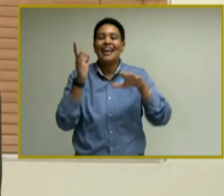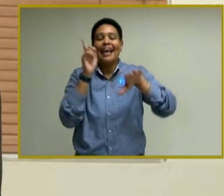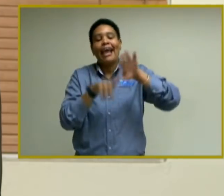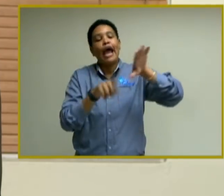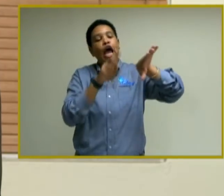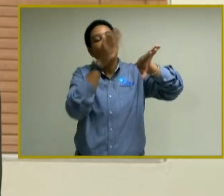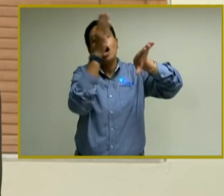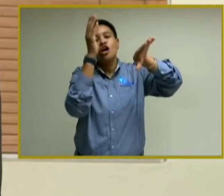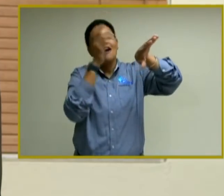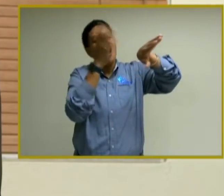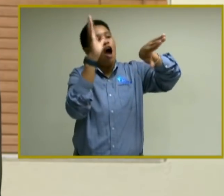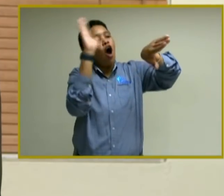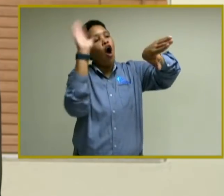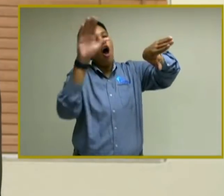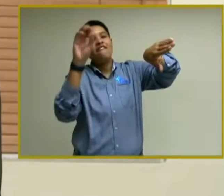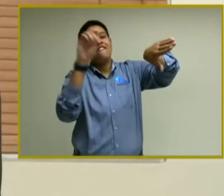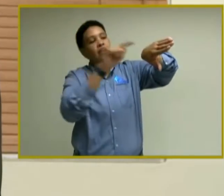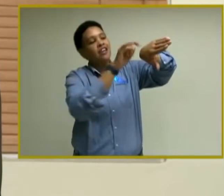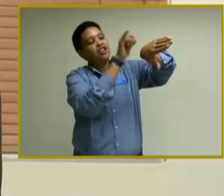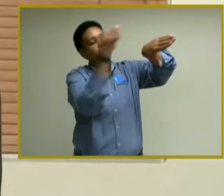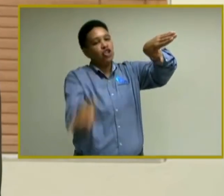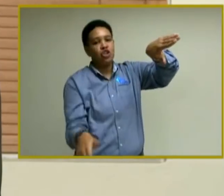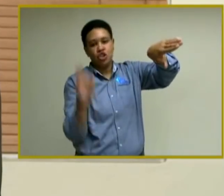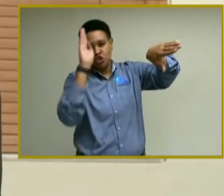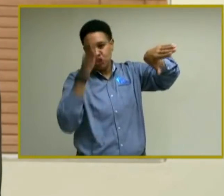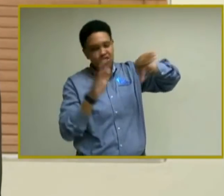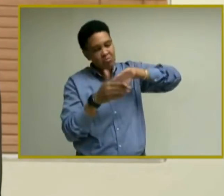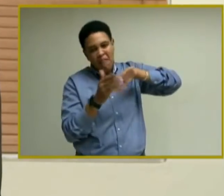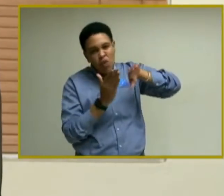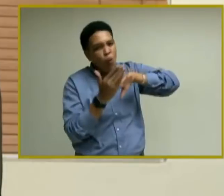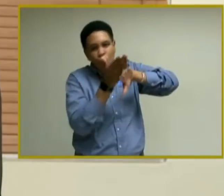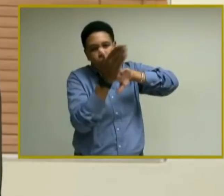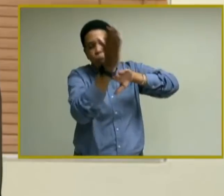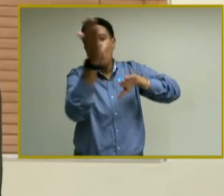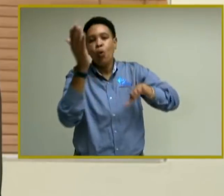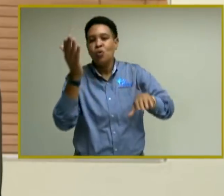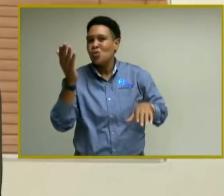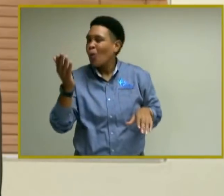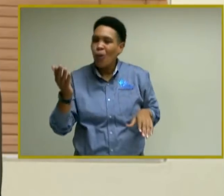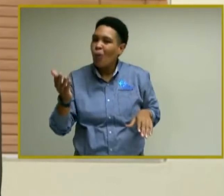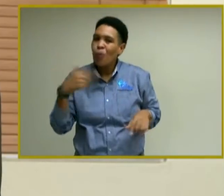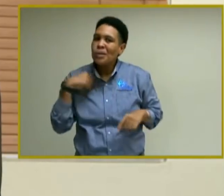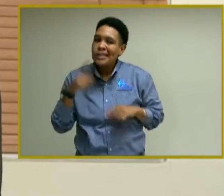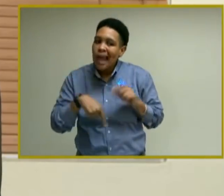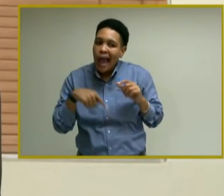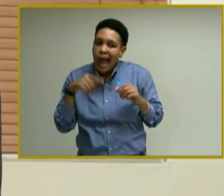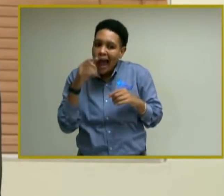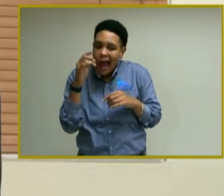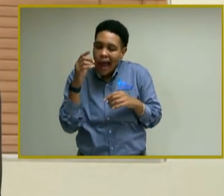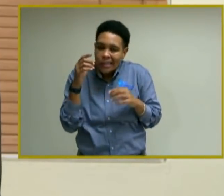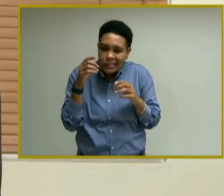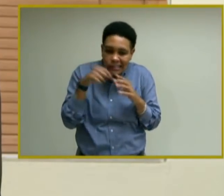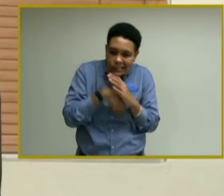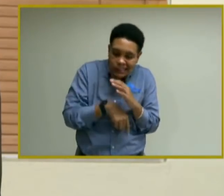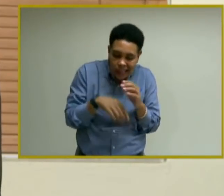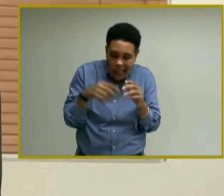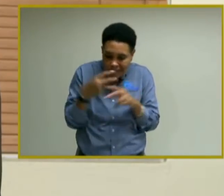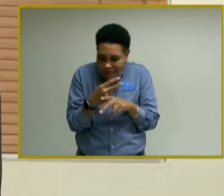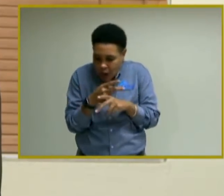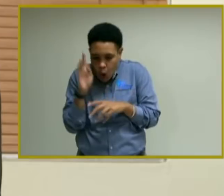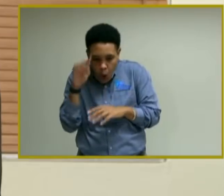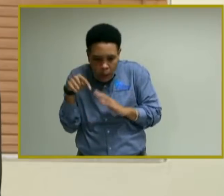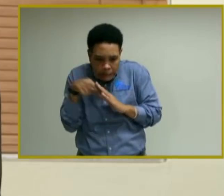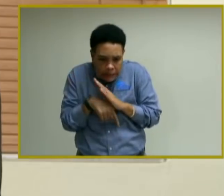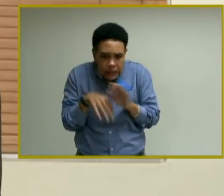population. And sometimes we're not going to be able to get down to fine details and to separate,